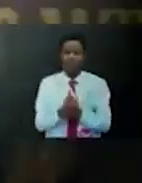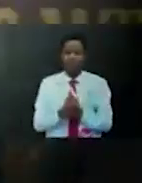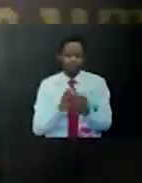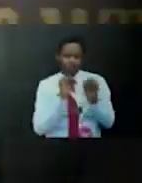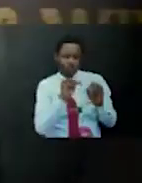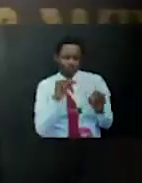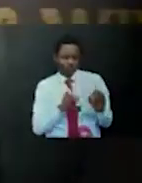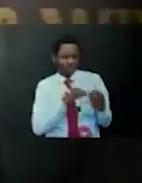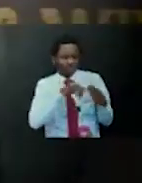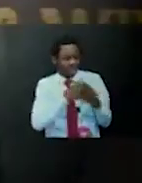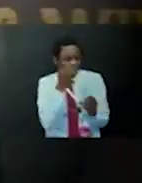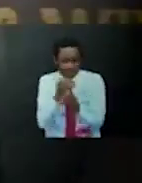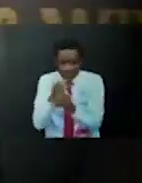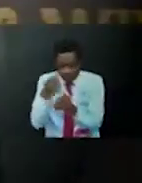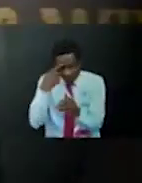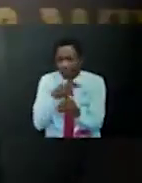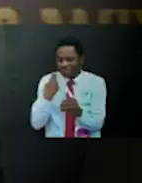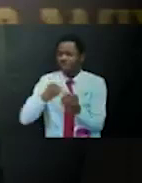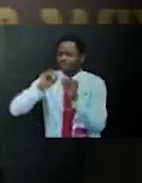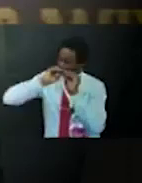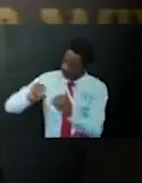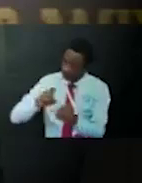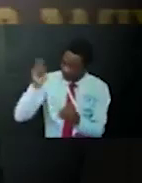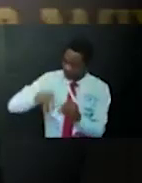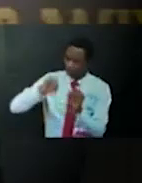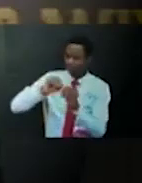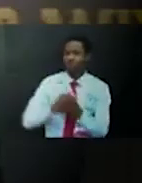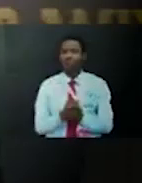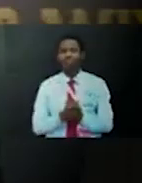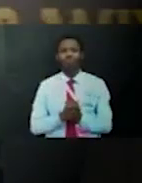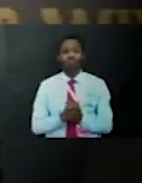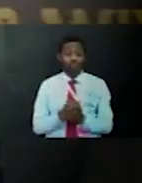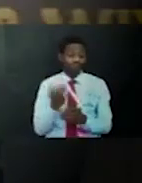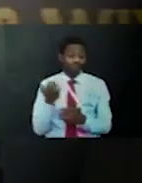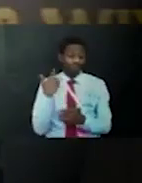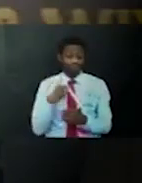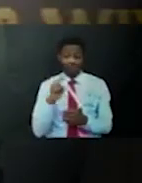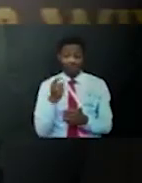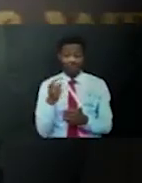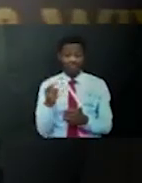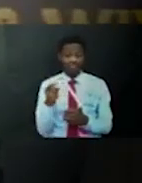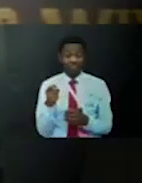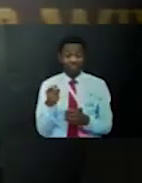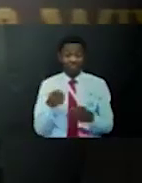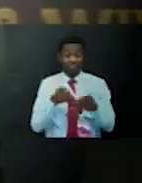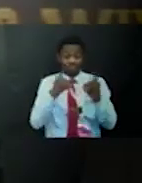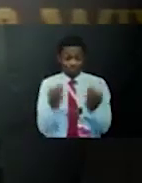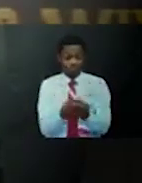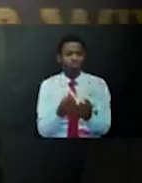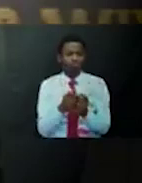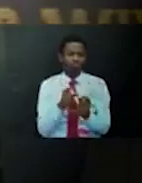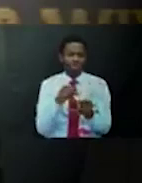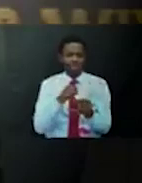them. It is your duty. Teach them. When I was in my first station, anytime that we went to town, to